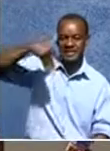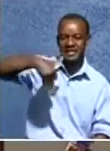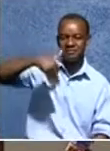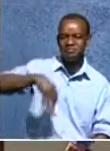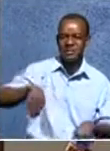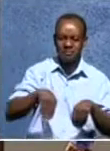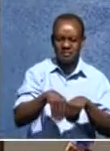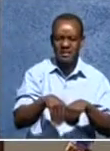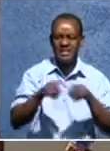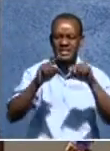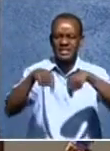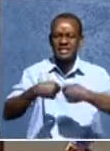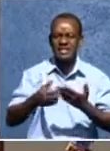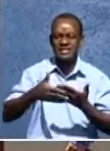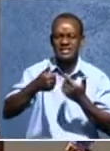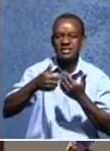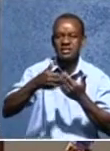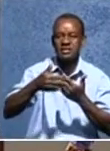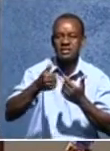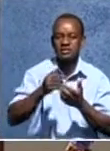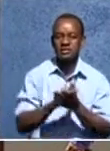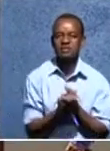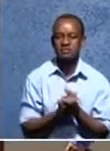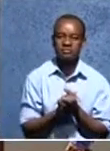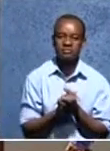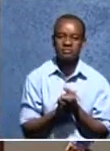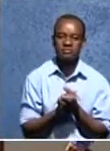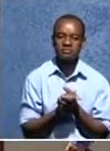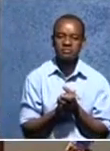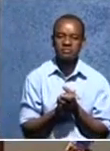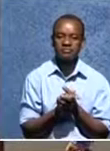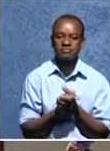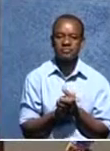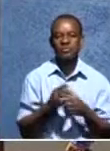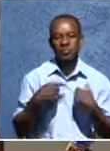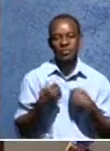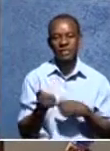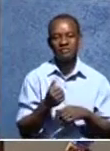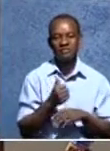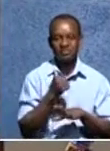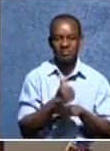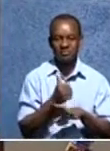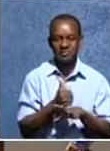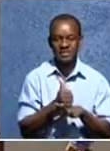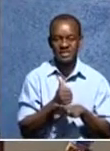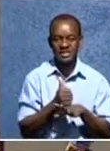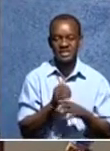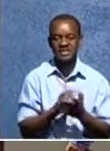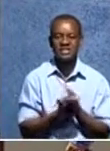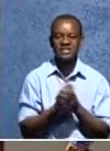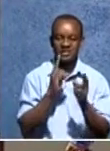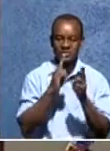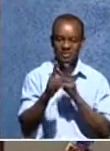Expo brings players and stakeholders together under one roof. We had the opportunity to talk to organizers Glenda Manthley-Hrobler and